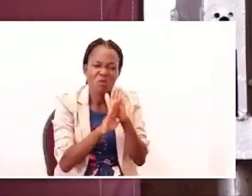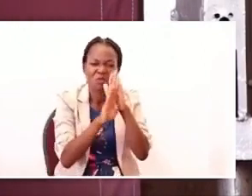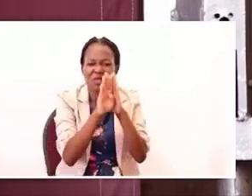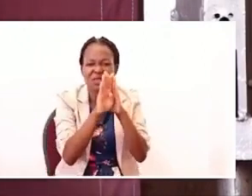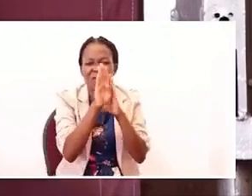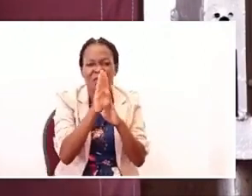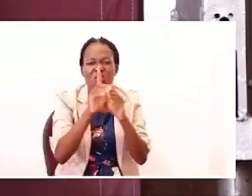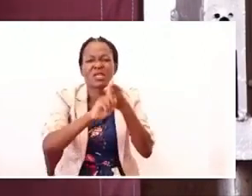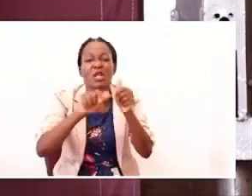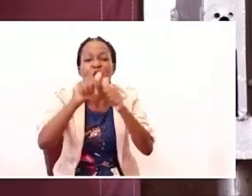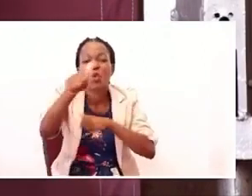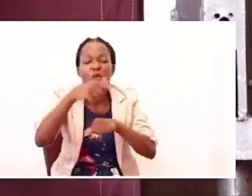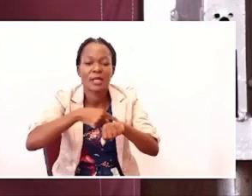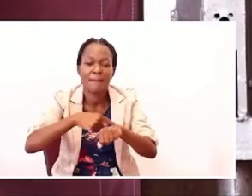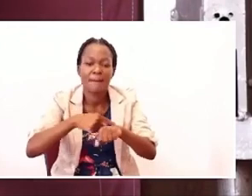long term.